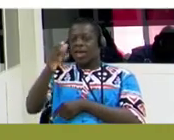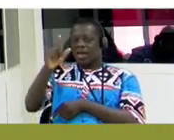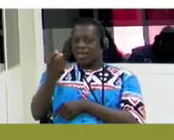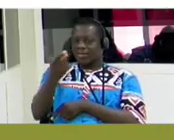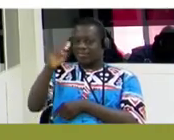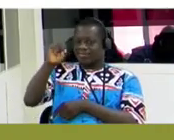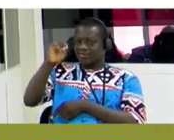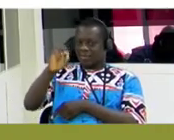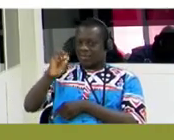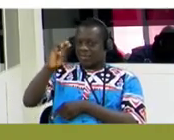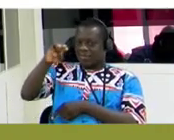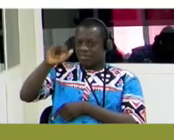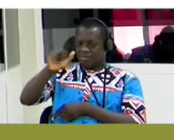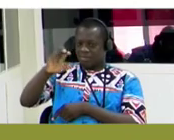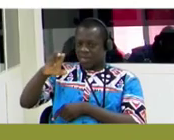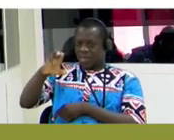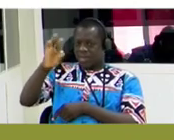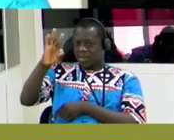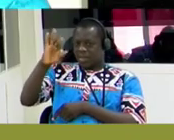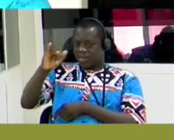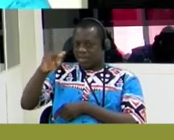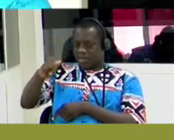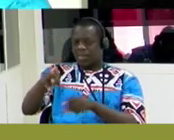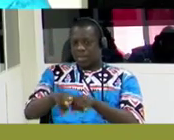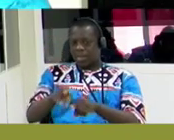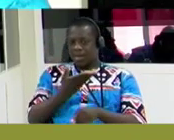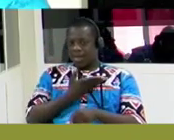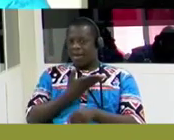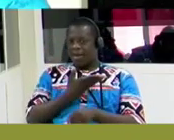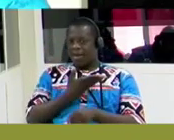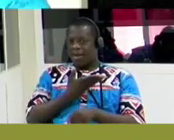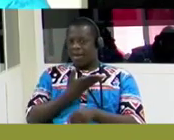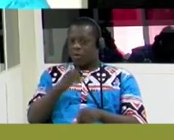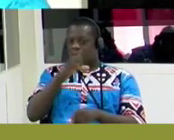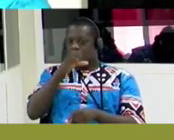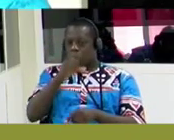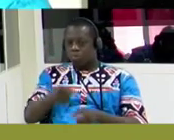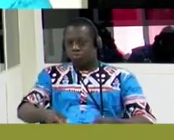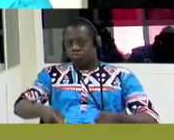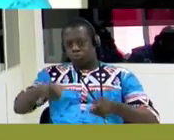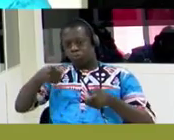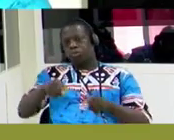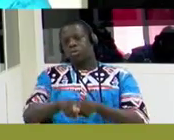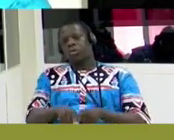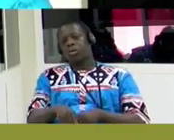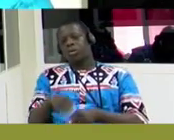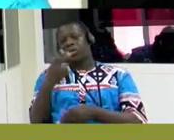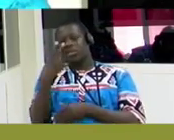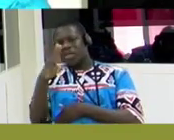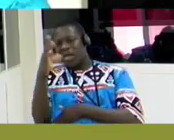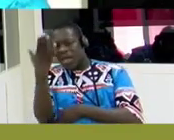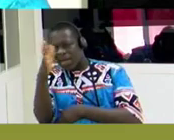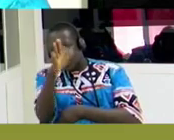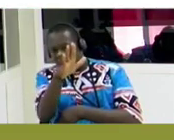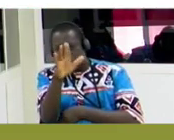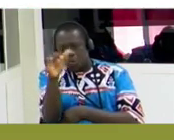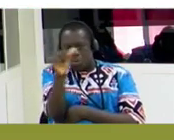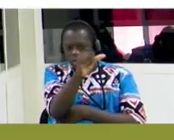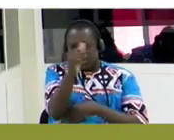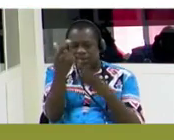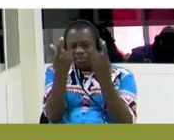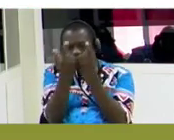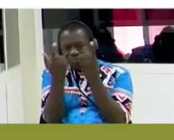him. Did you see them with any other tools? That very day, I didn't see any